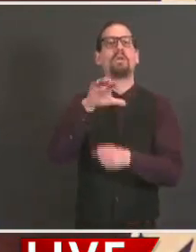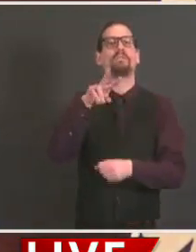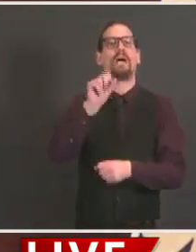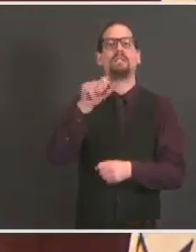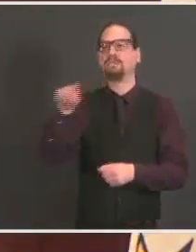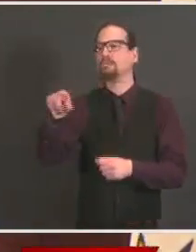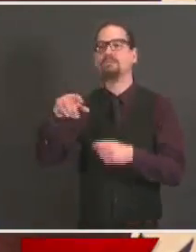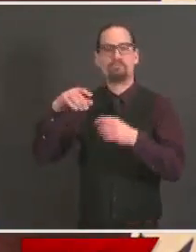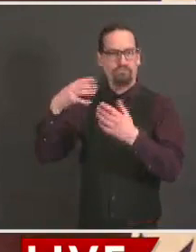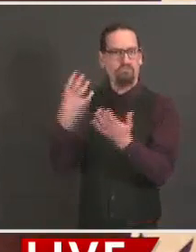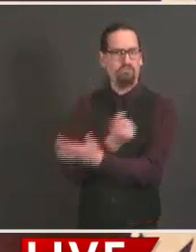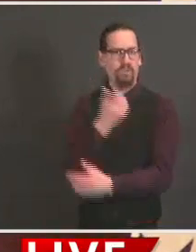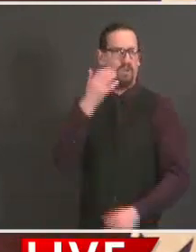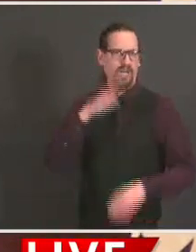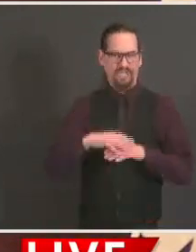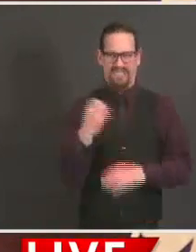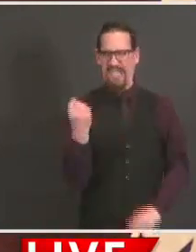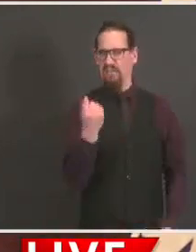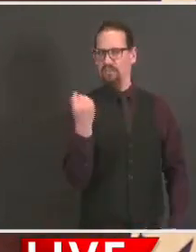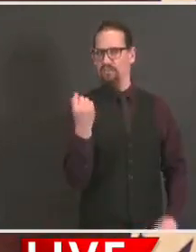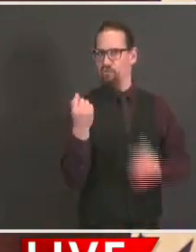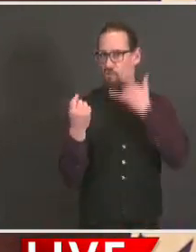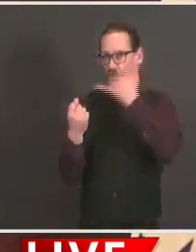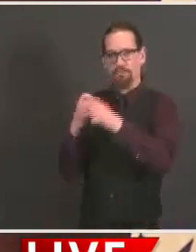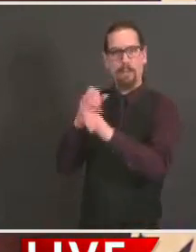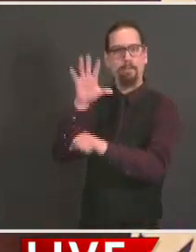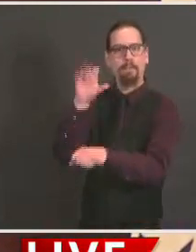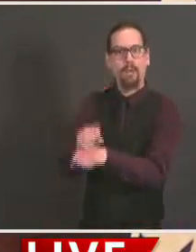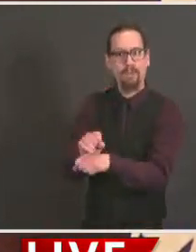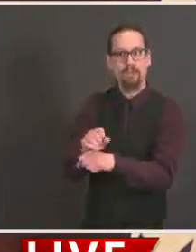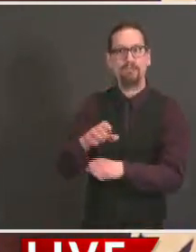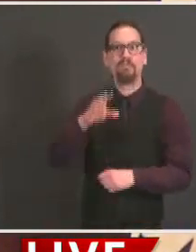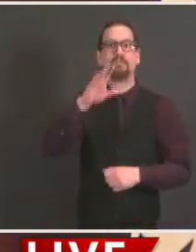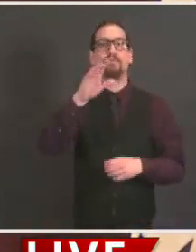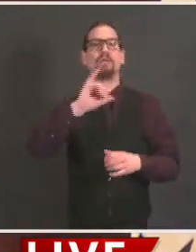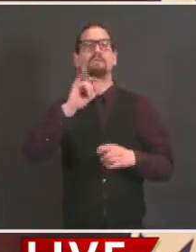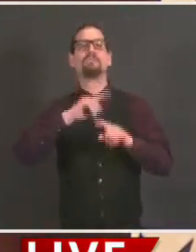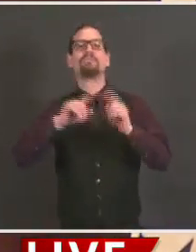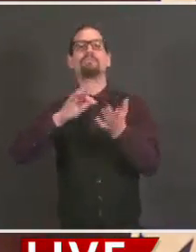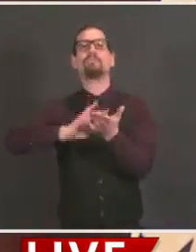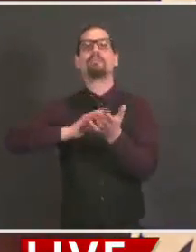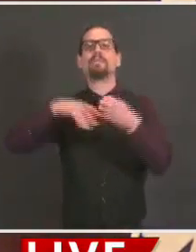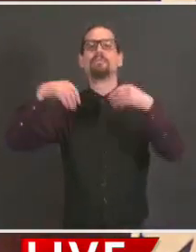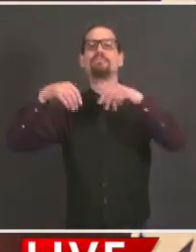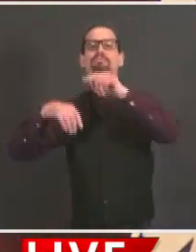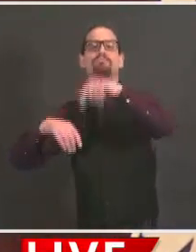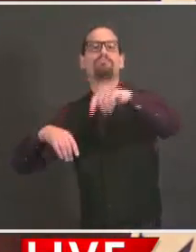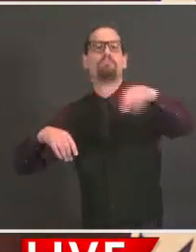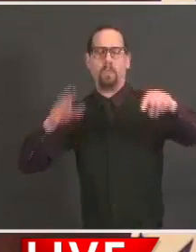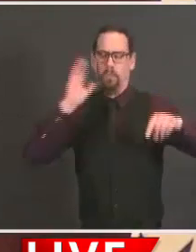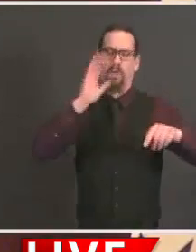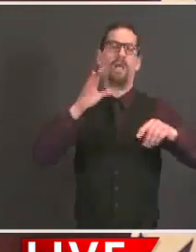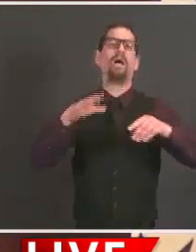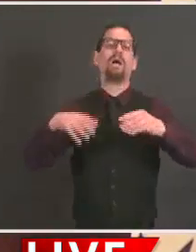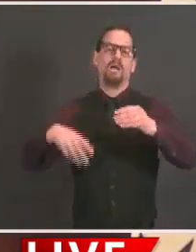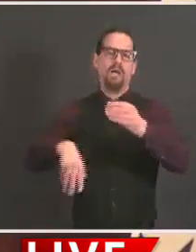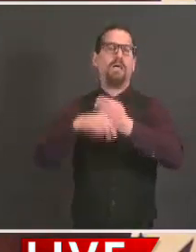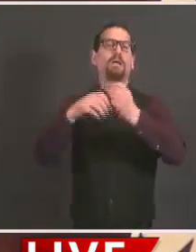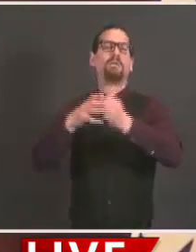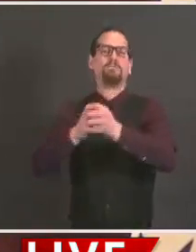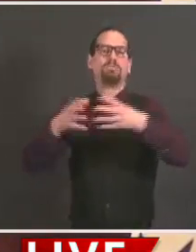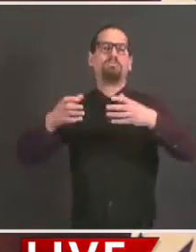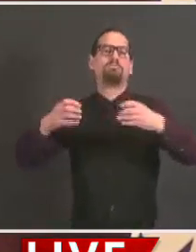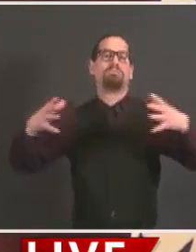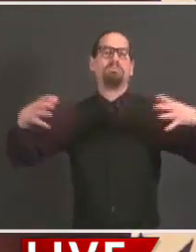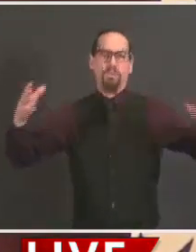We expect additional announcements from additional pharmacies very soon. This is an example of how we want to